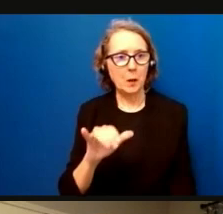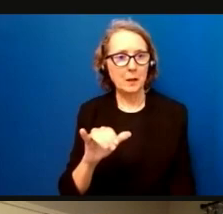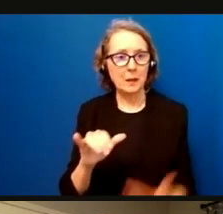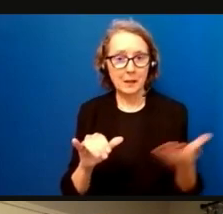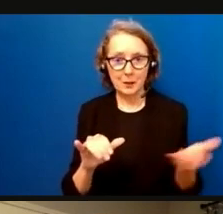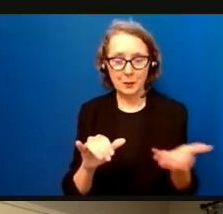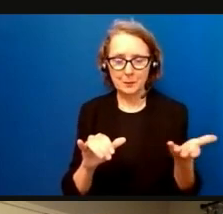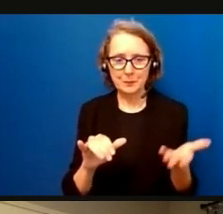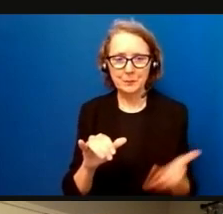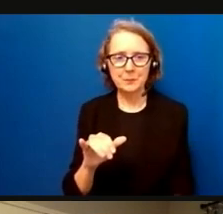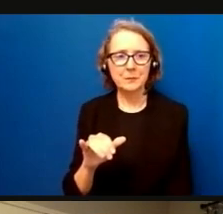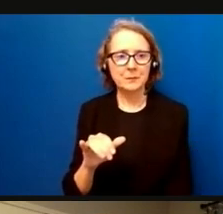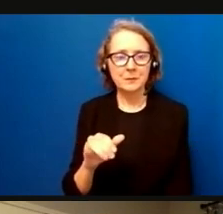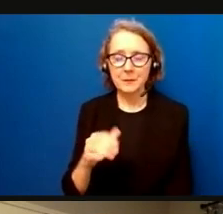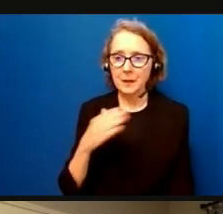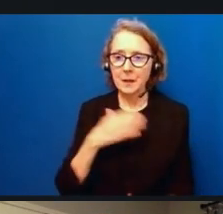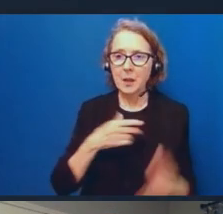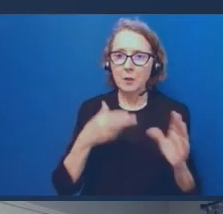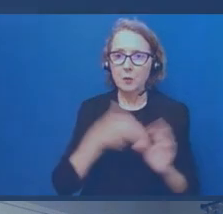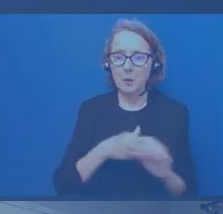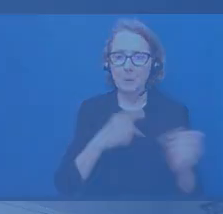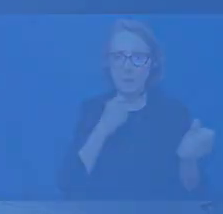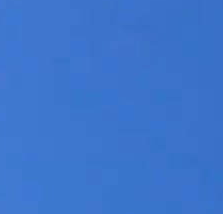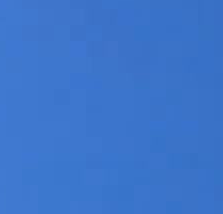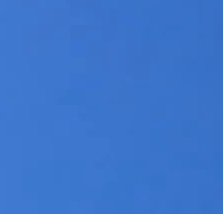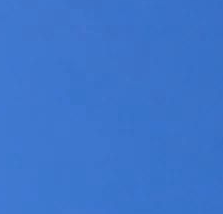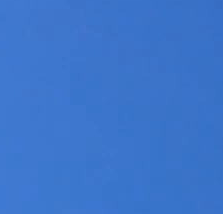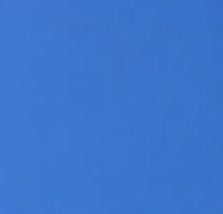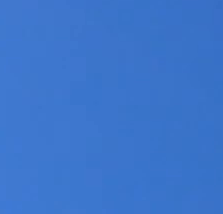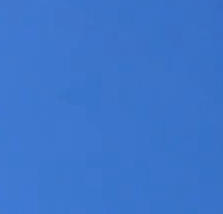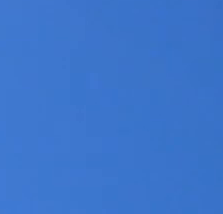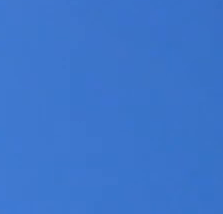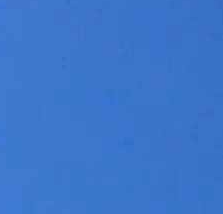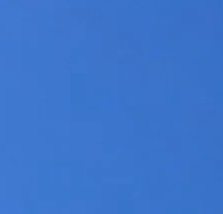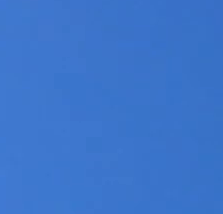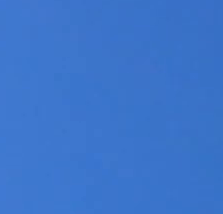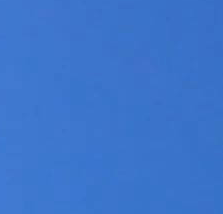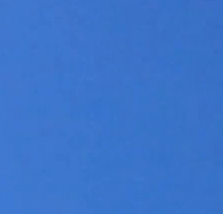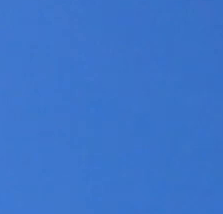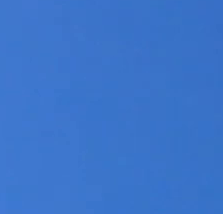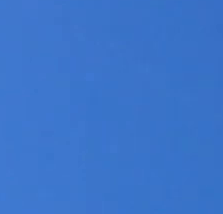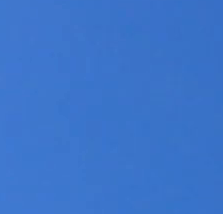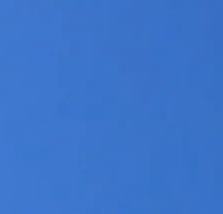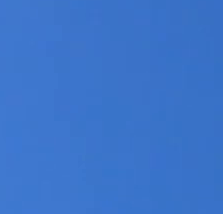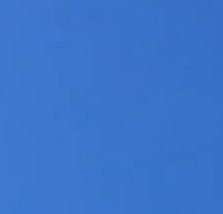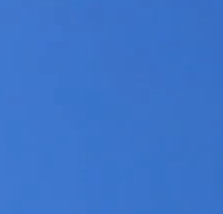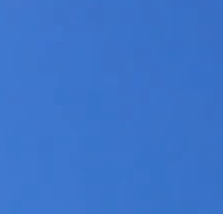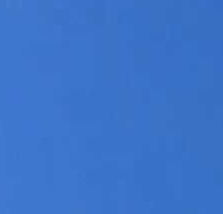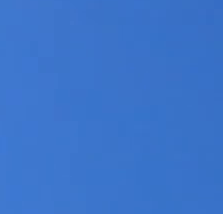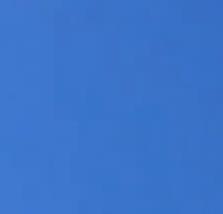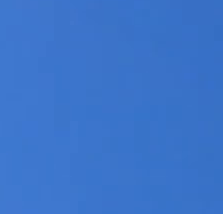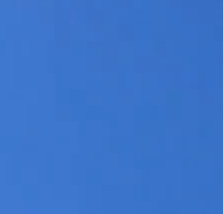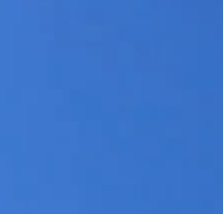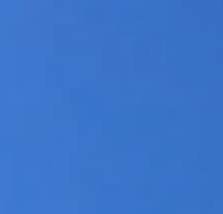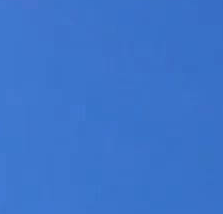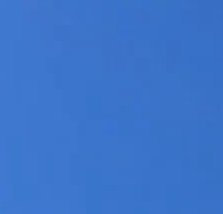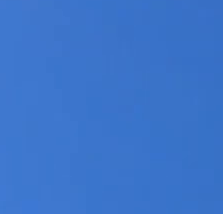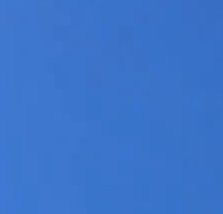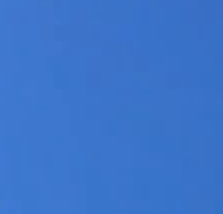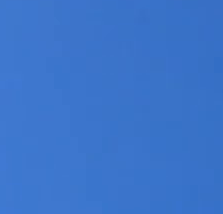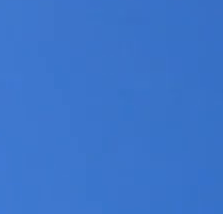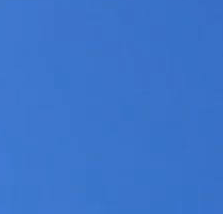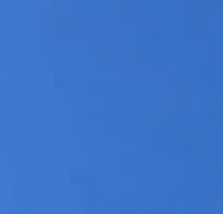Here. And if you'll join me in the Pledge of Allegiance. I pledge allegiance to the flag of the United States of America and